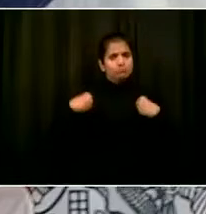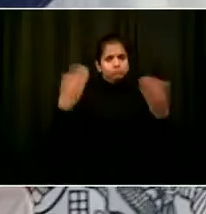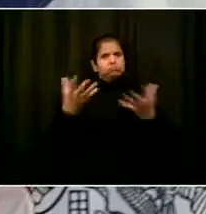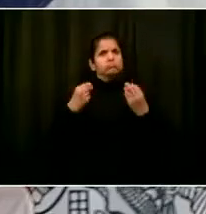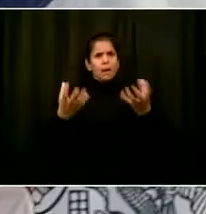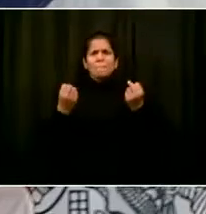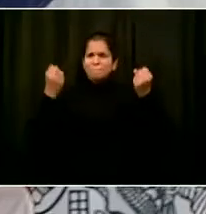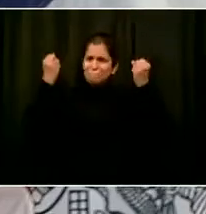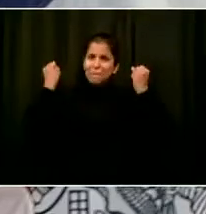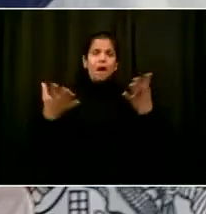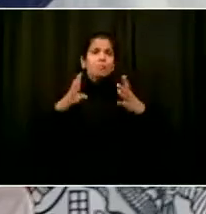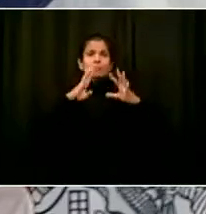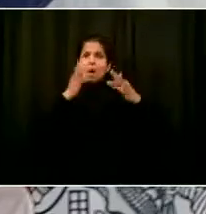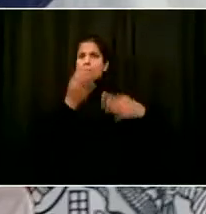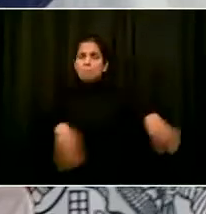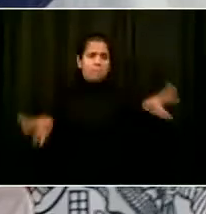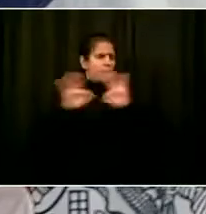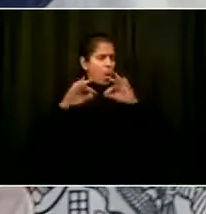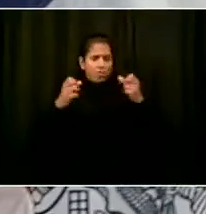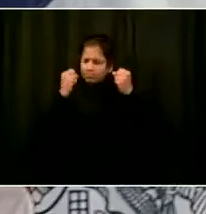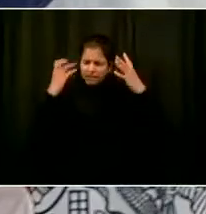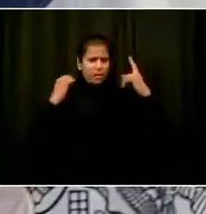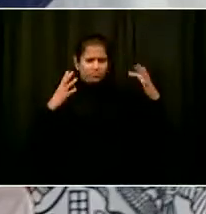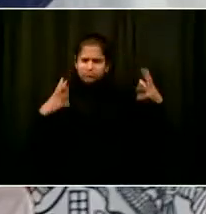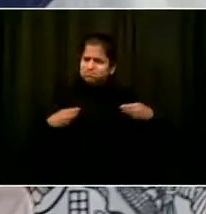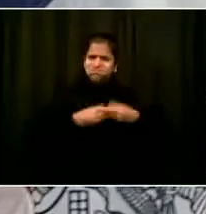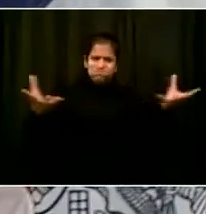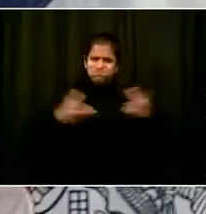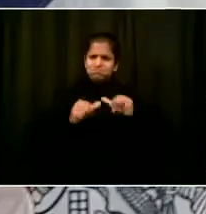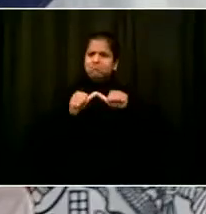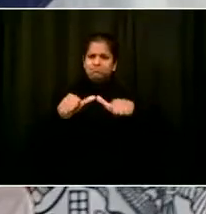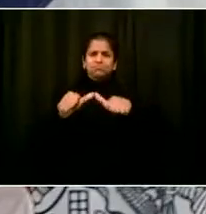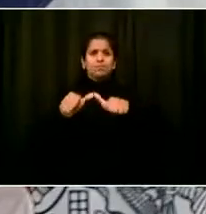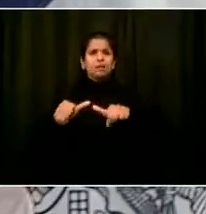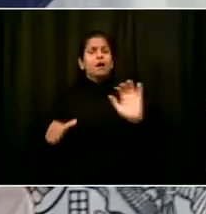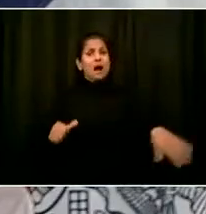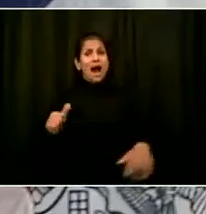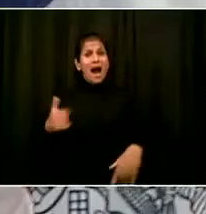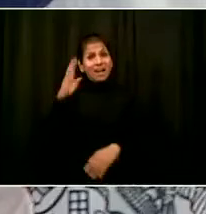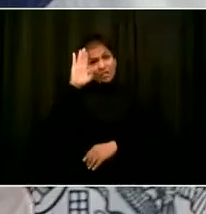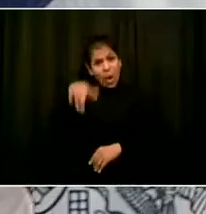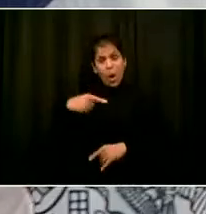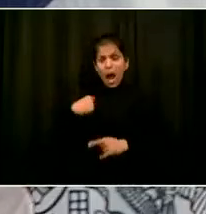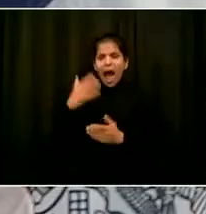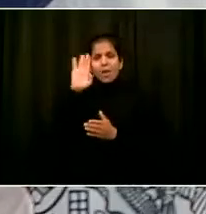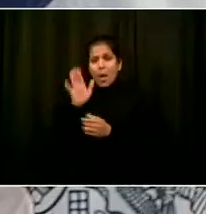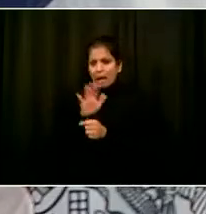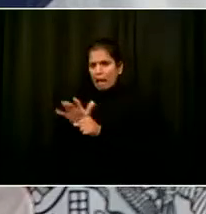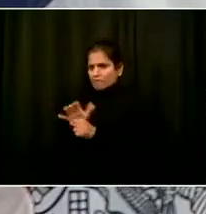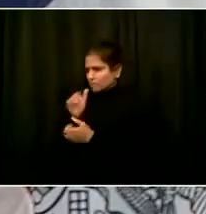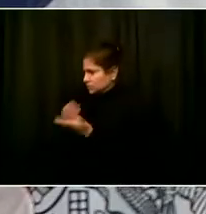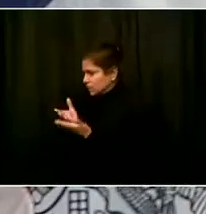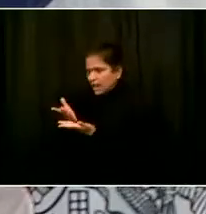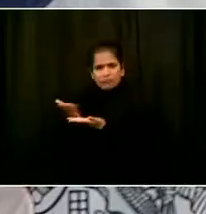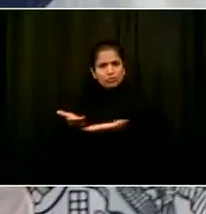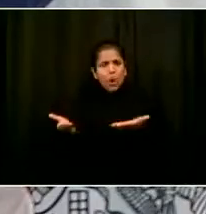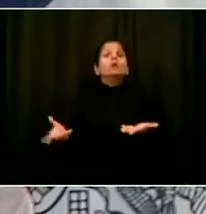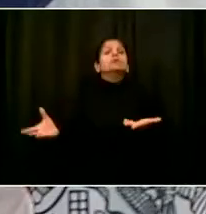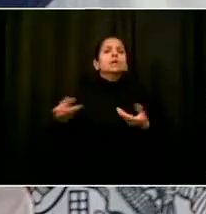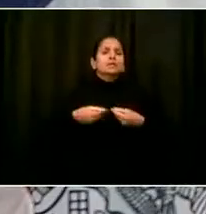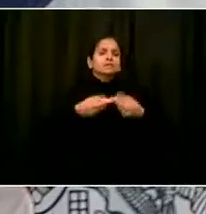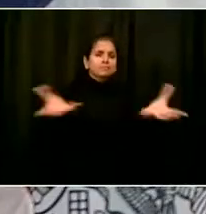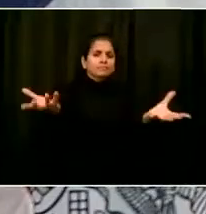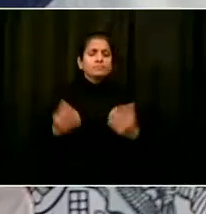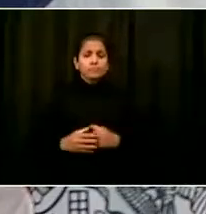given moment you can only go so far but we're trying to constantly push farther to see how much more we can do each day as for